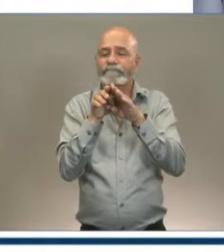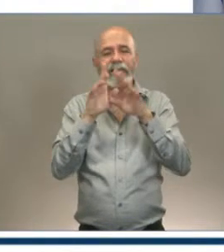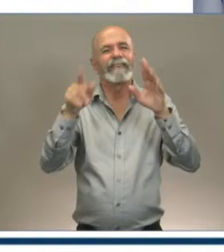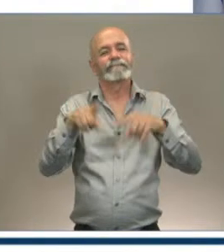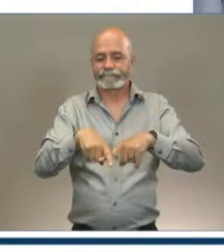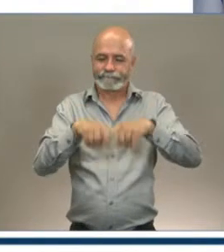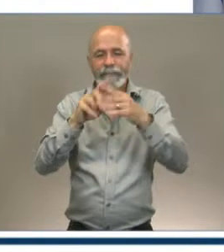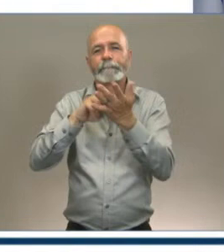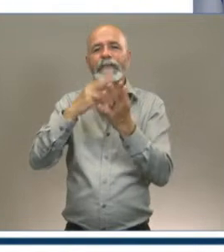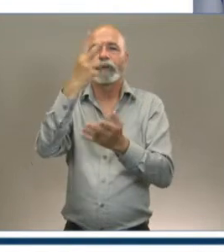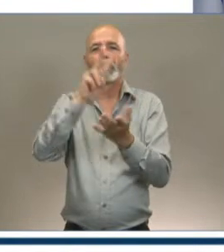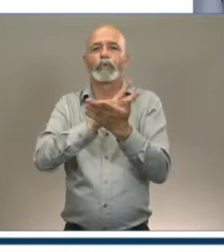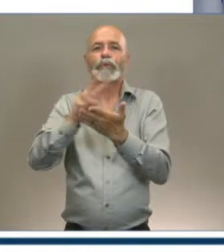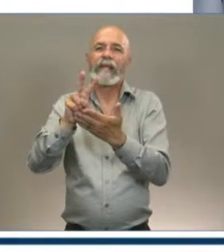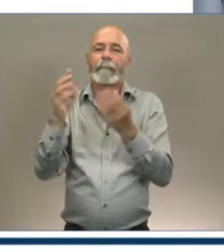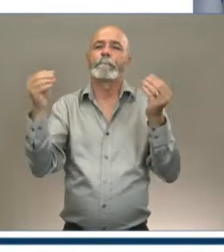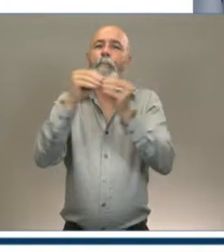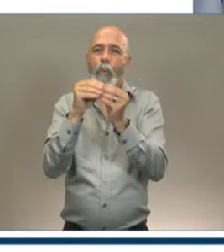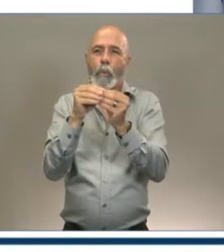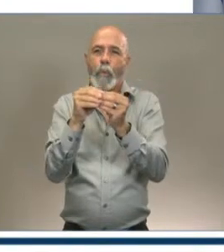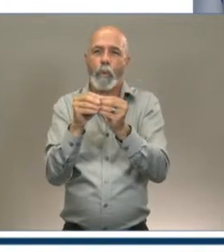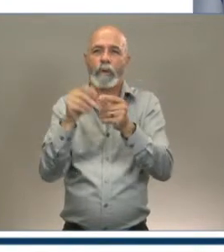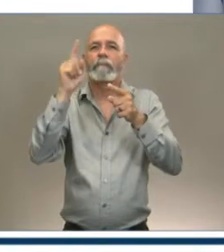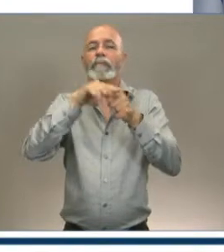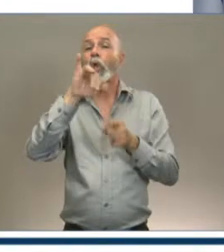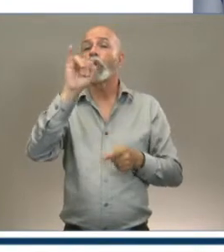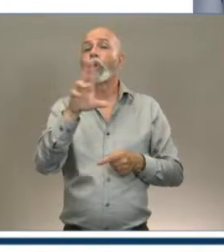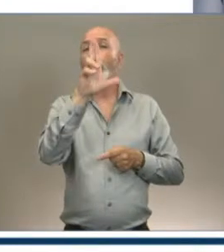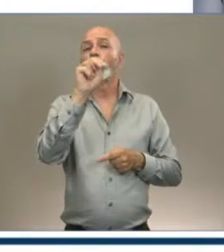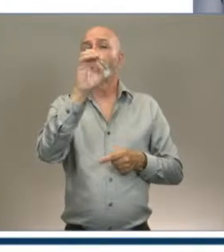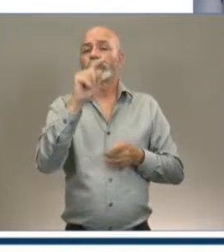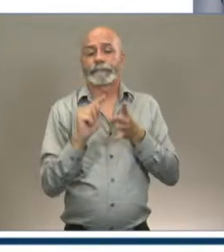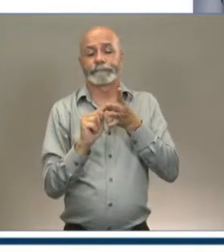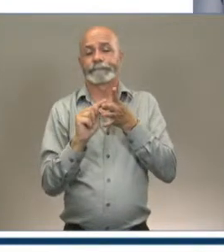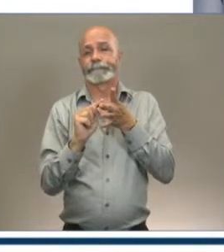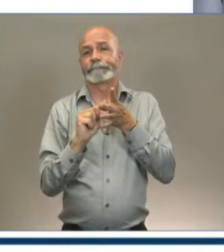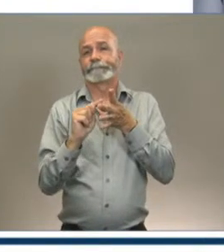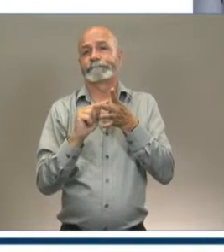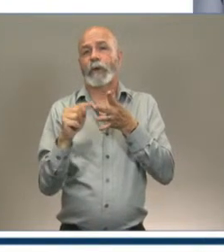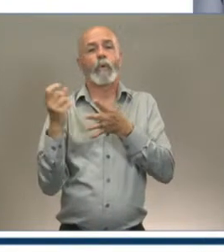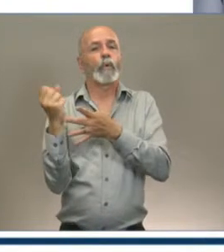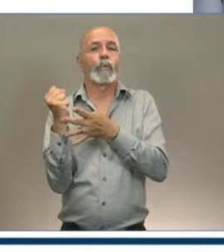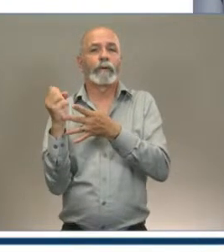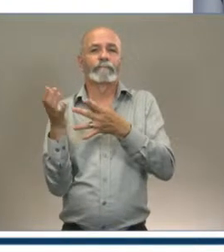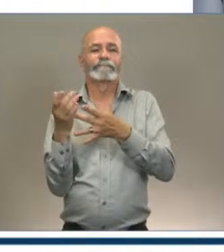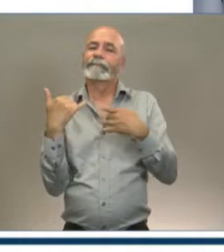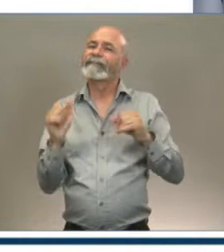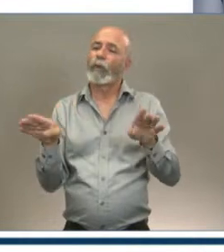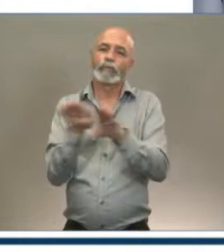June. We need to continue to follow these restrictions, so they'll remain in place. And if we